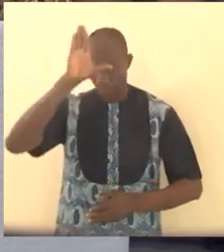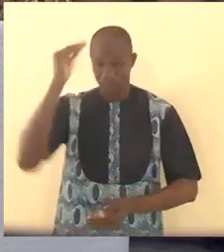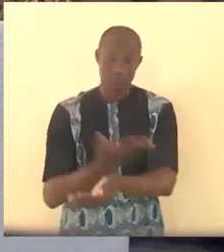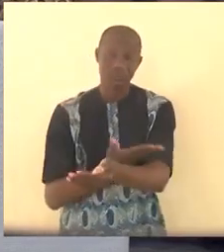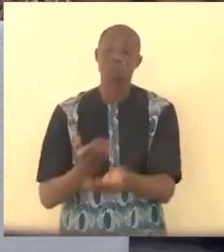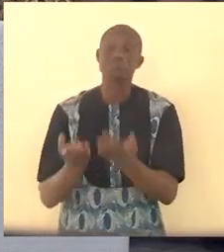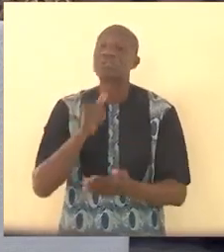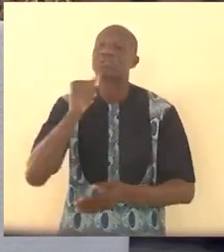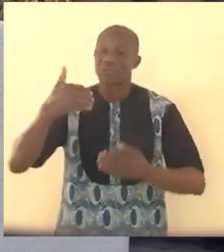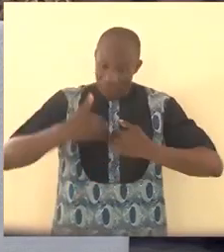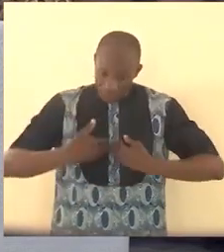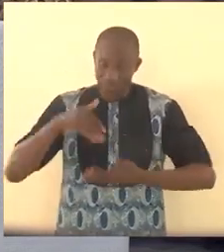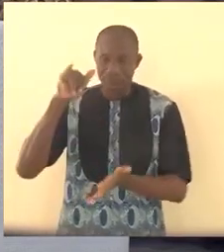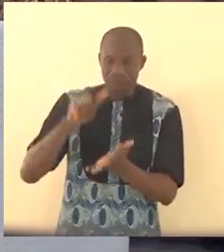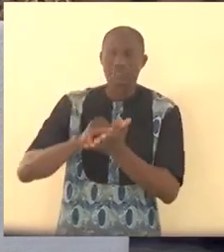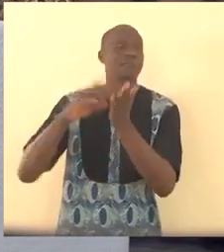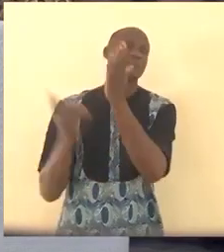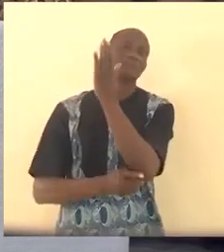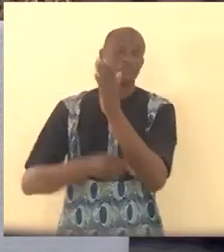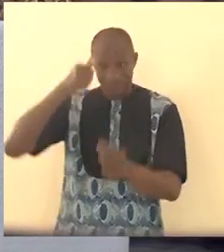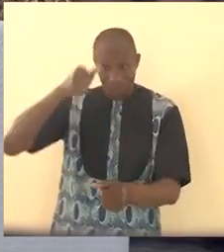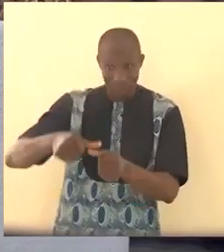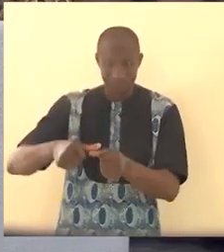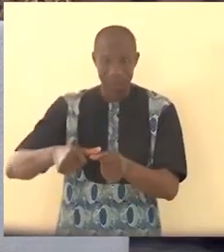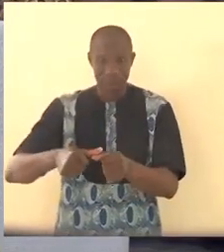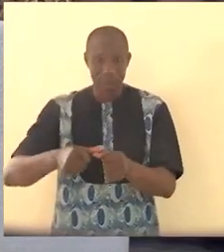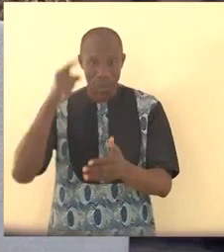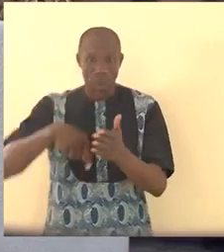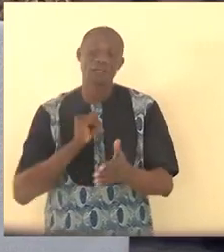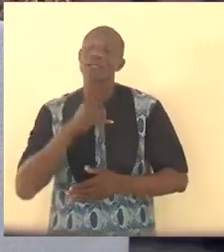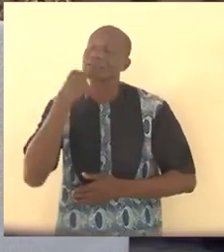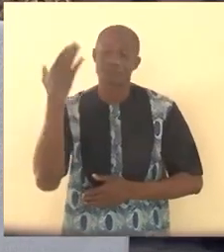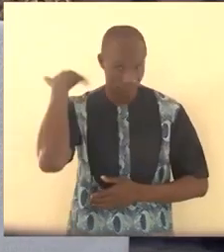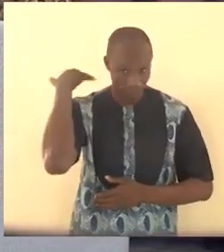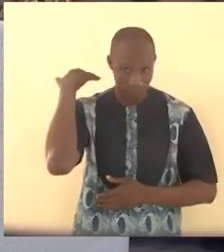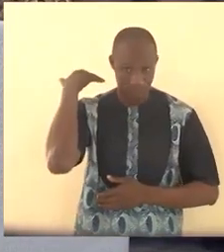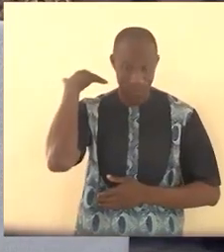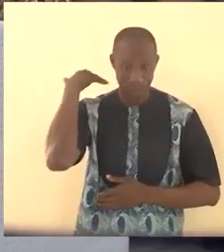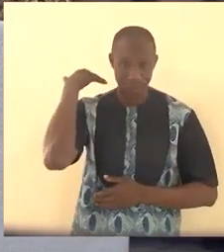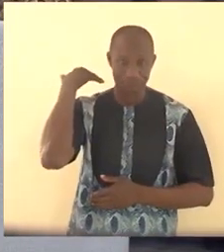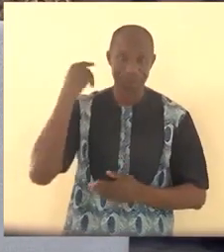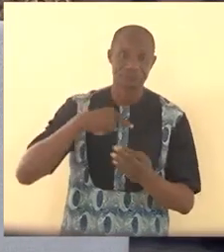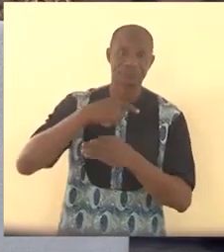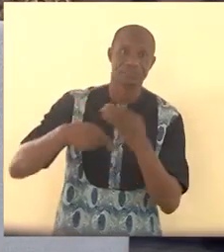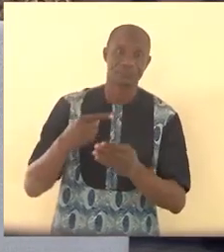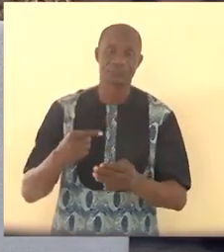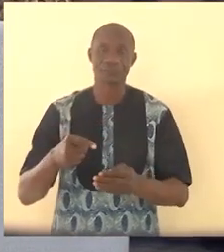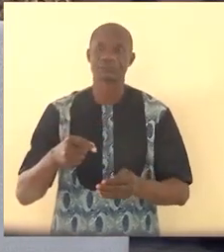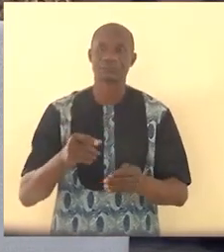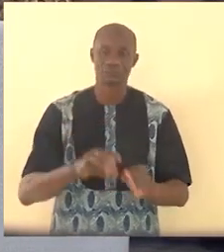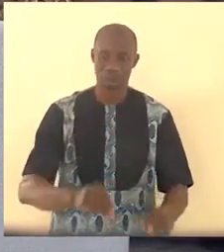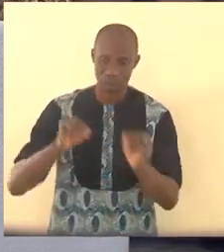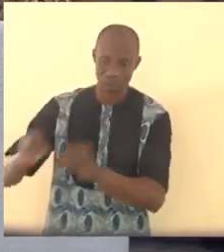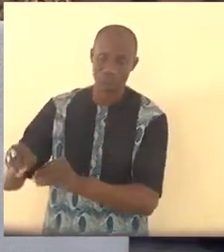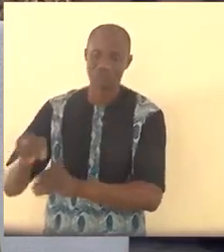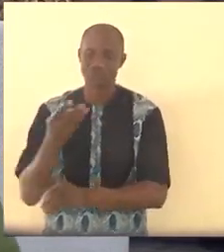have that discipline. Just remember. Remember what I said before about leaving properties